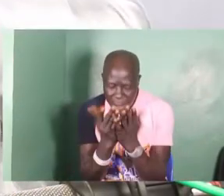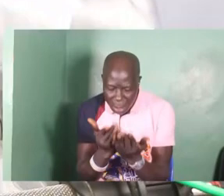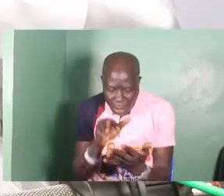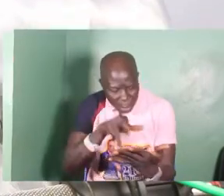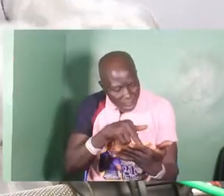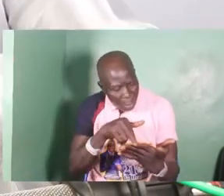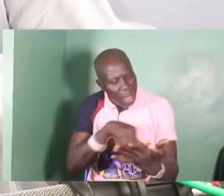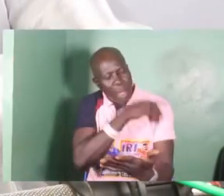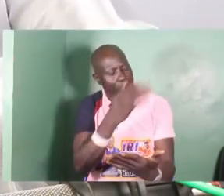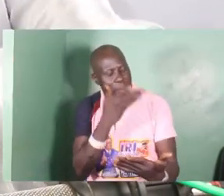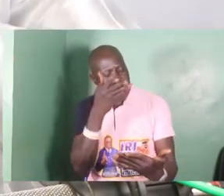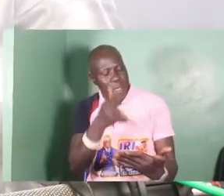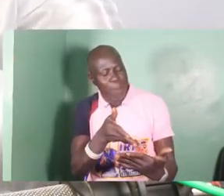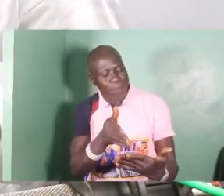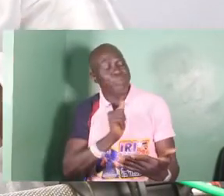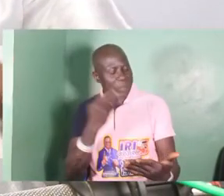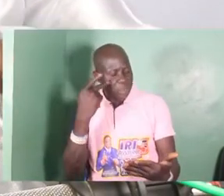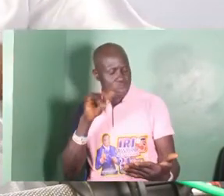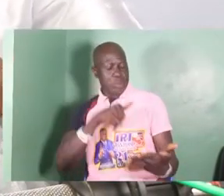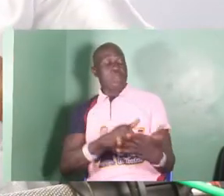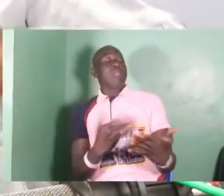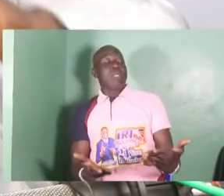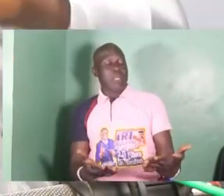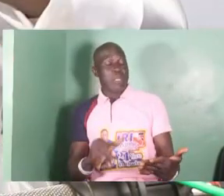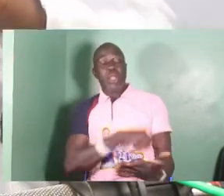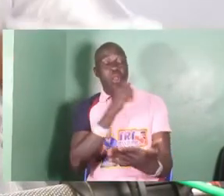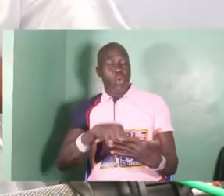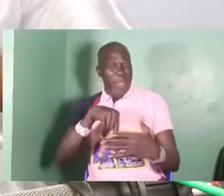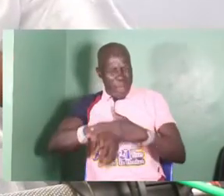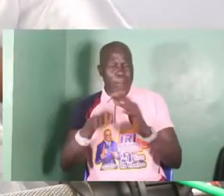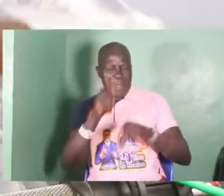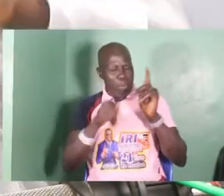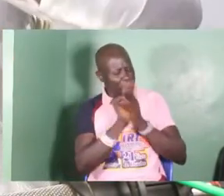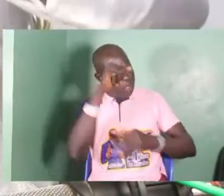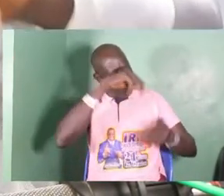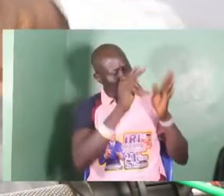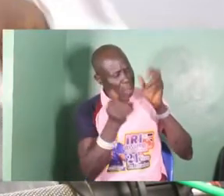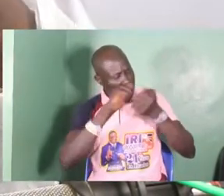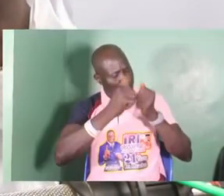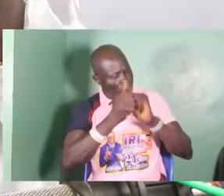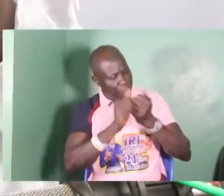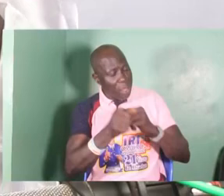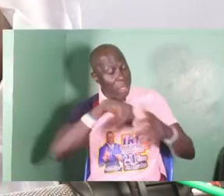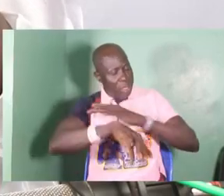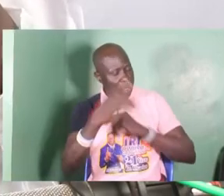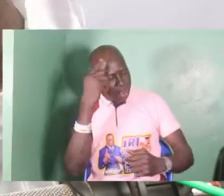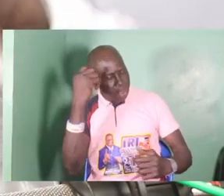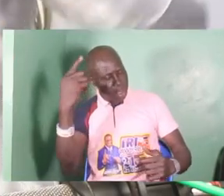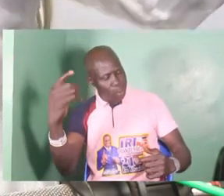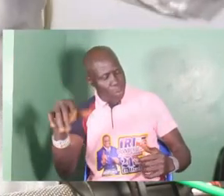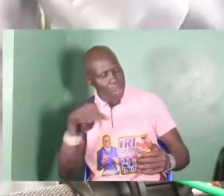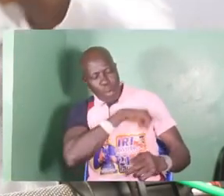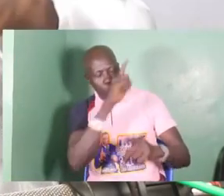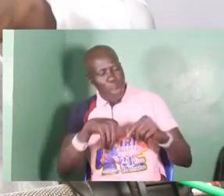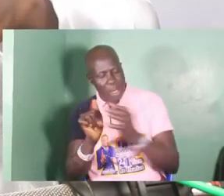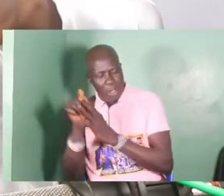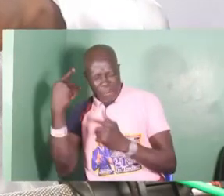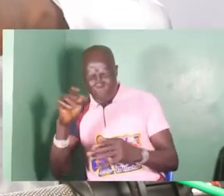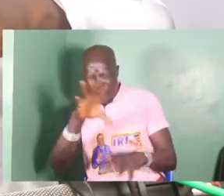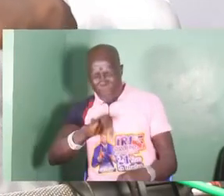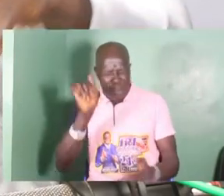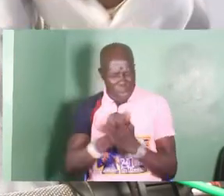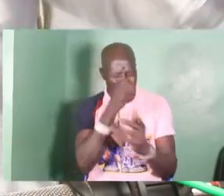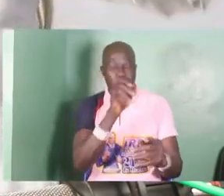the scripture, when I got there, I saw that. And Toba one who saw. They want in problem. So, but look you are la. In the tree. Then you have a barren woman. You find